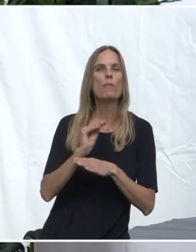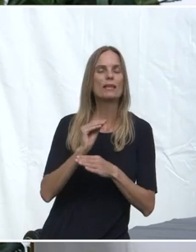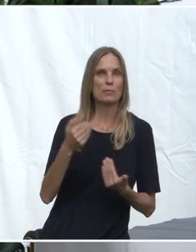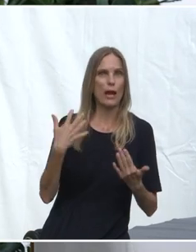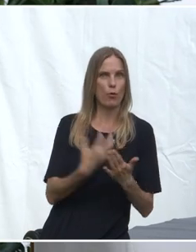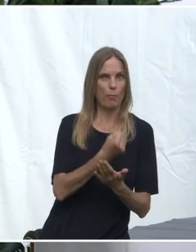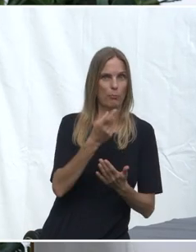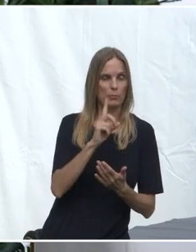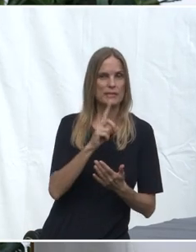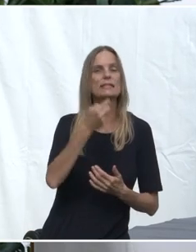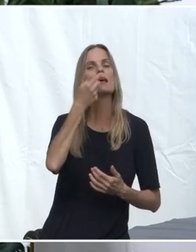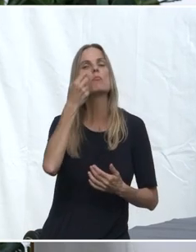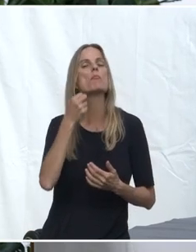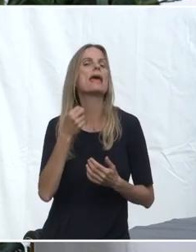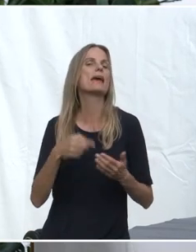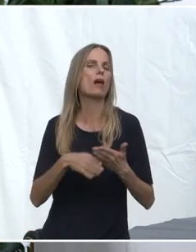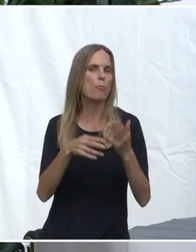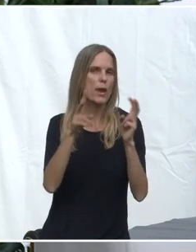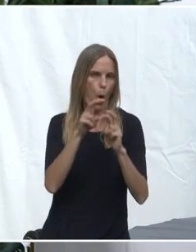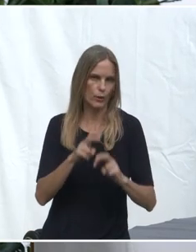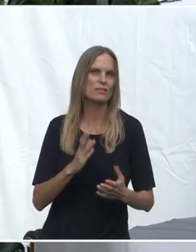men are seeking help.